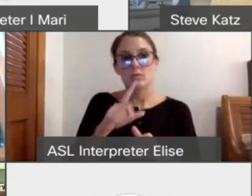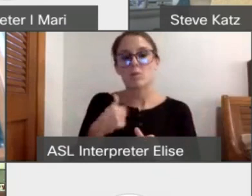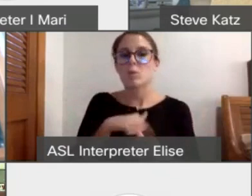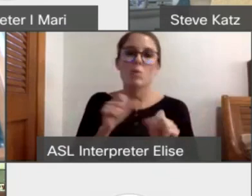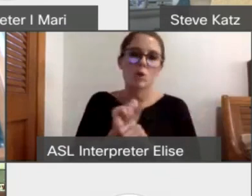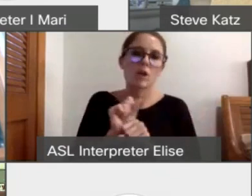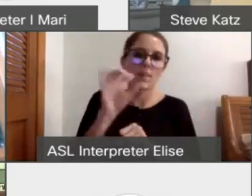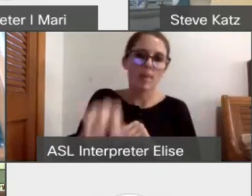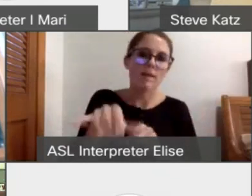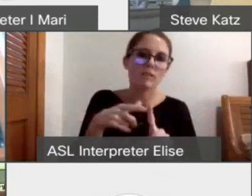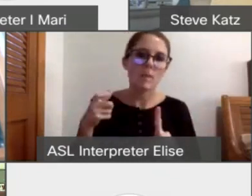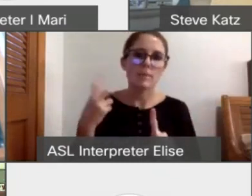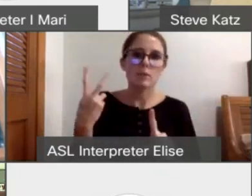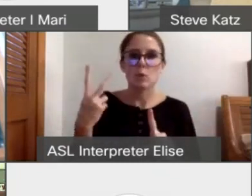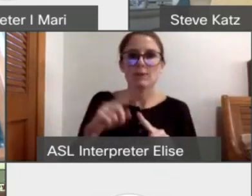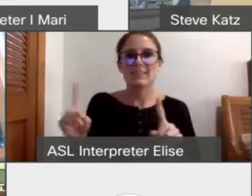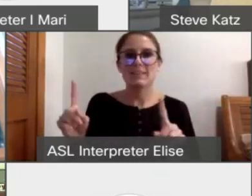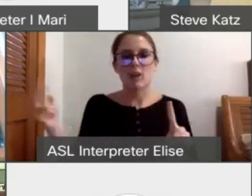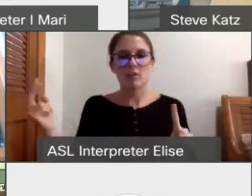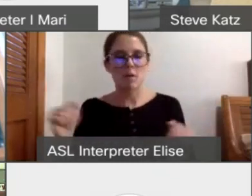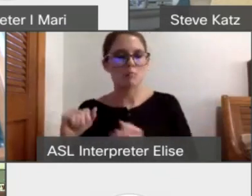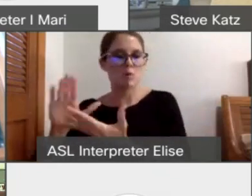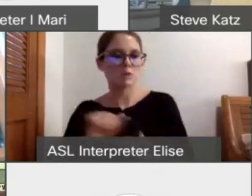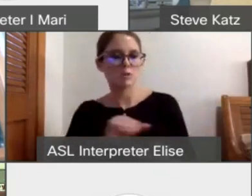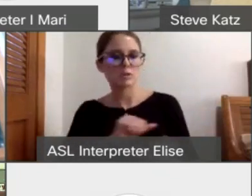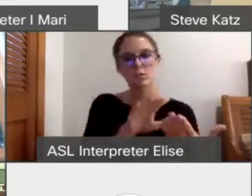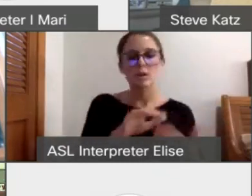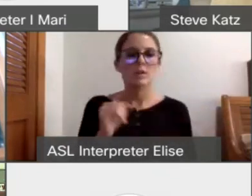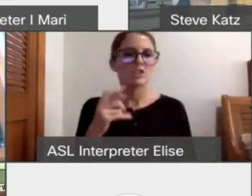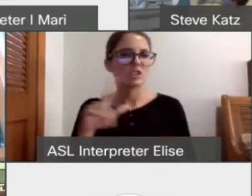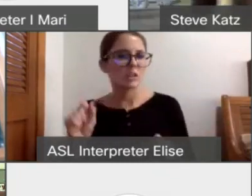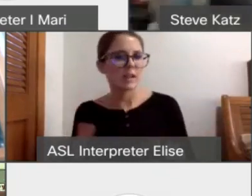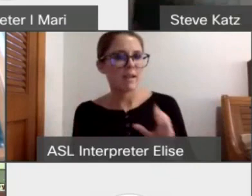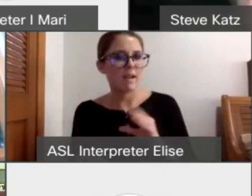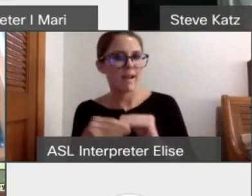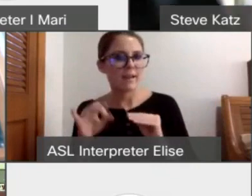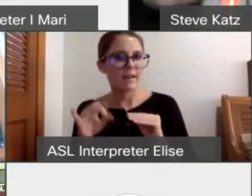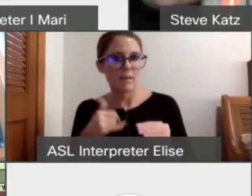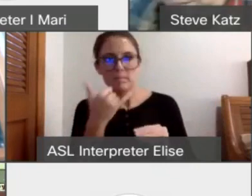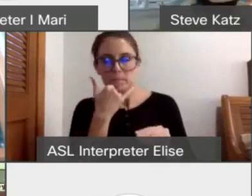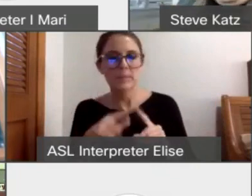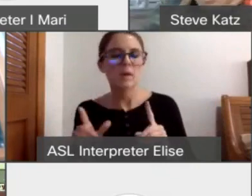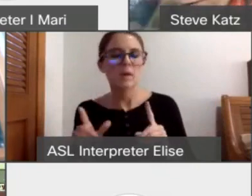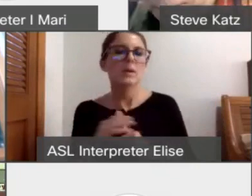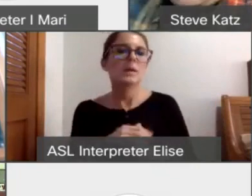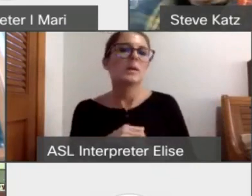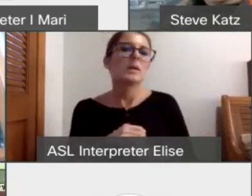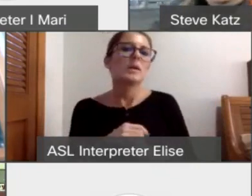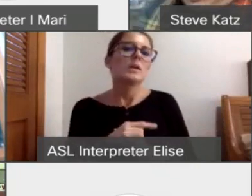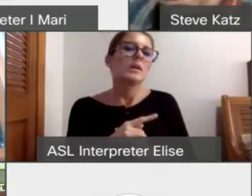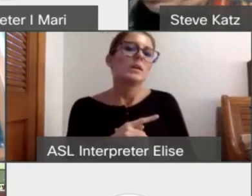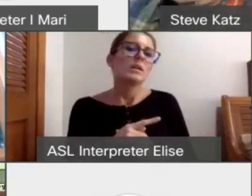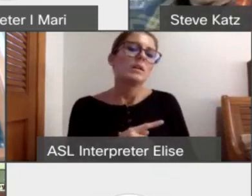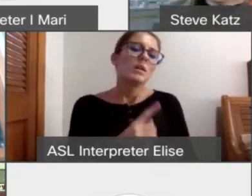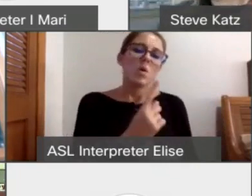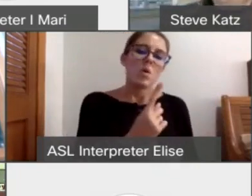sort of in, you know, from a twofold approach. And again, Jill can add if I screw this up, but you know, one of the